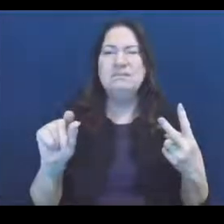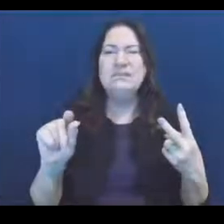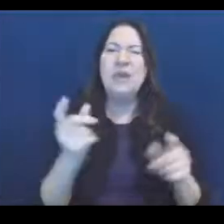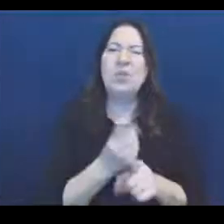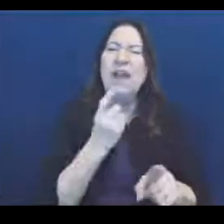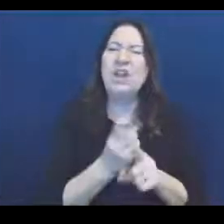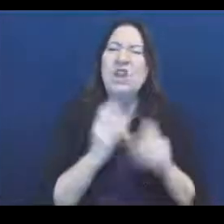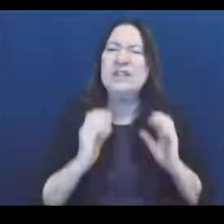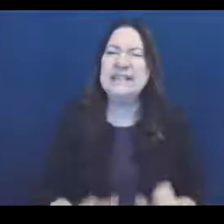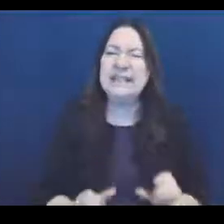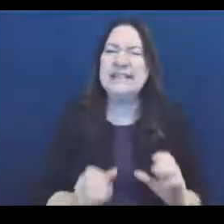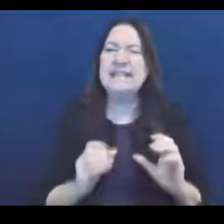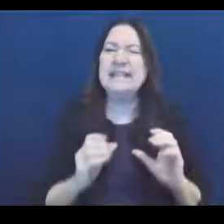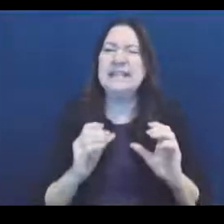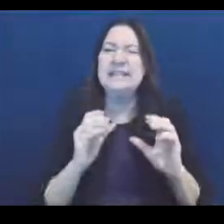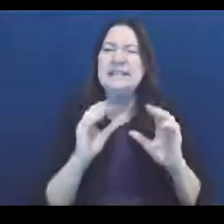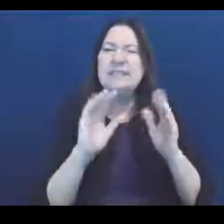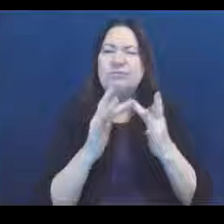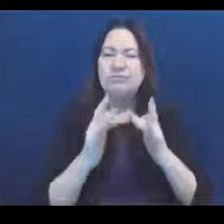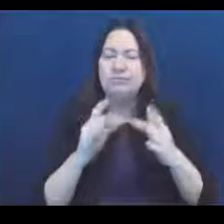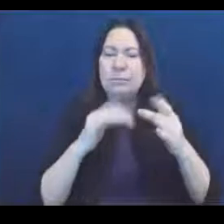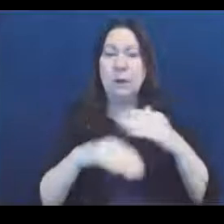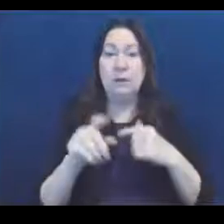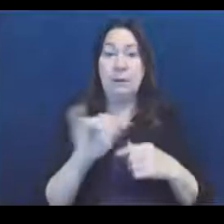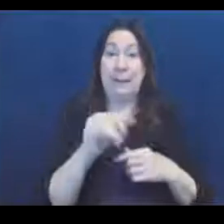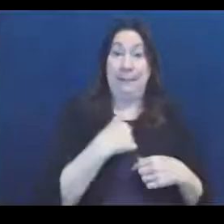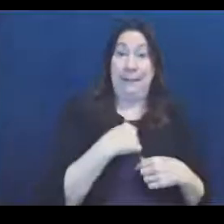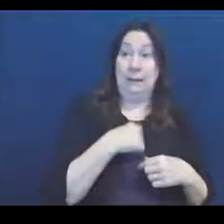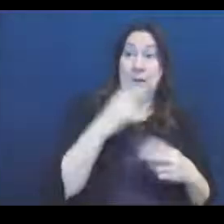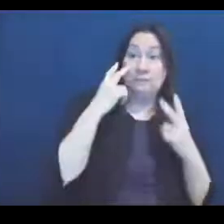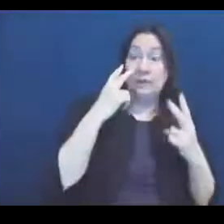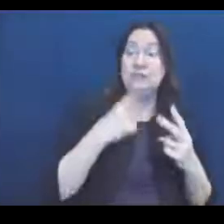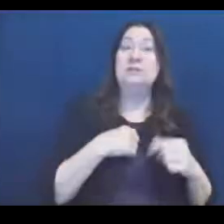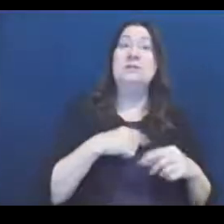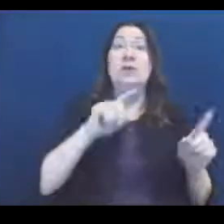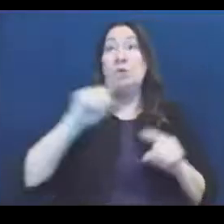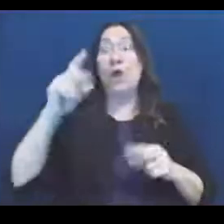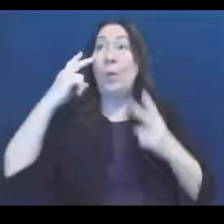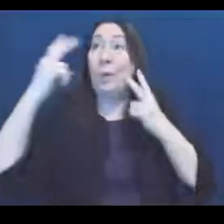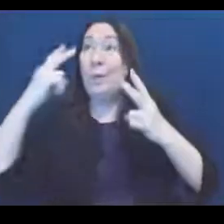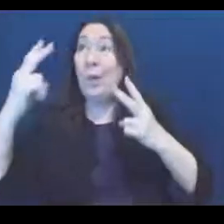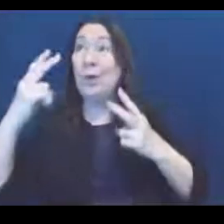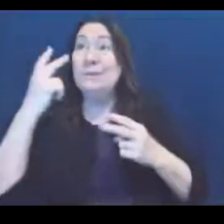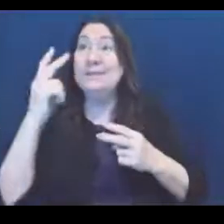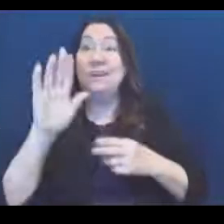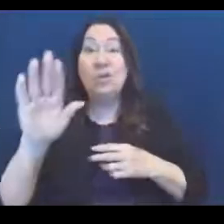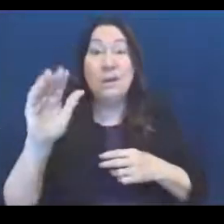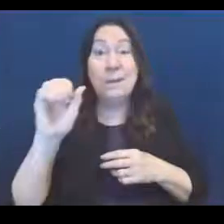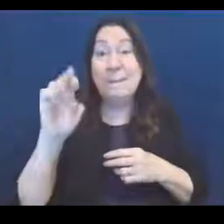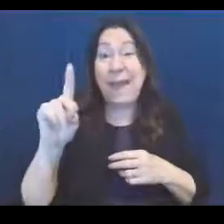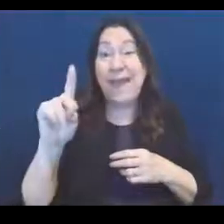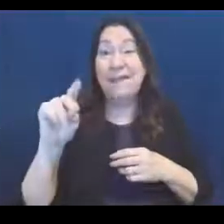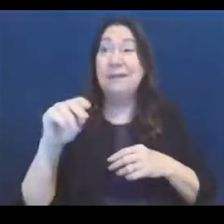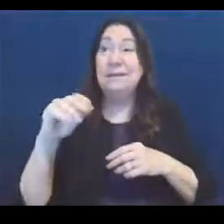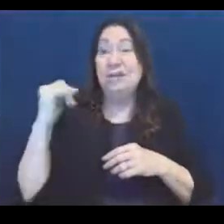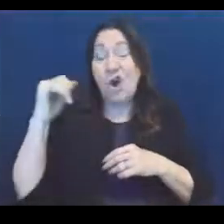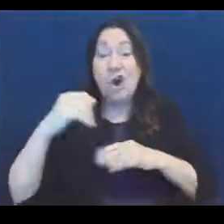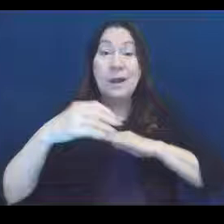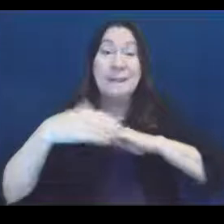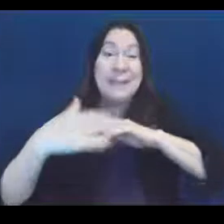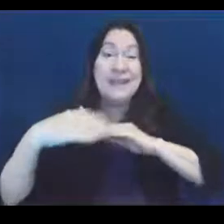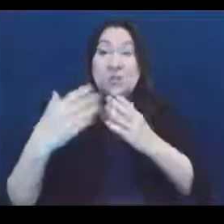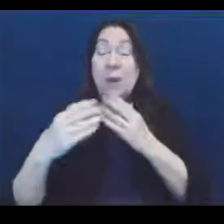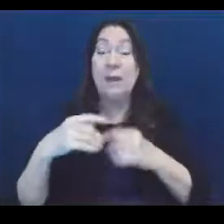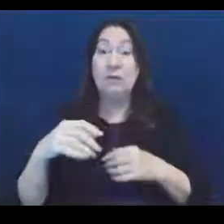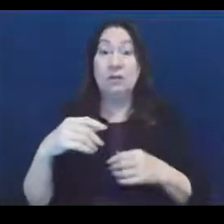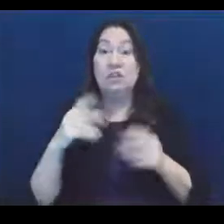anyone, myself included, I've sent in a number of observations there, can report the birds you see in your backyard, or if you're at the beach, or anywhere really. And they keep